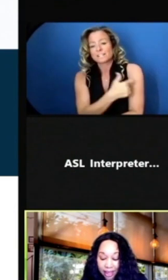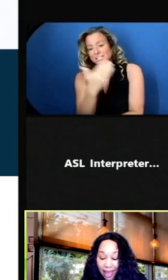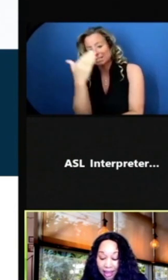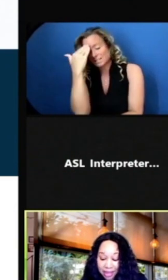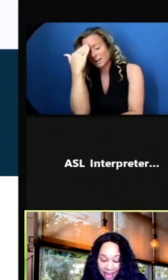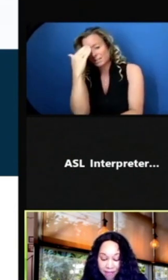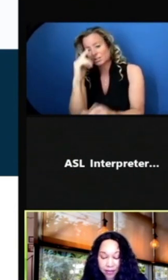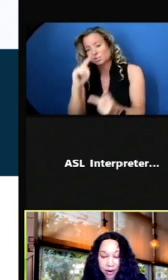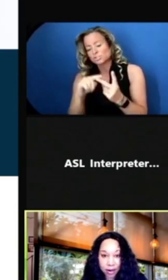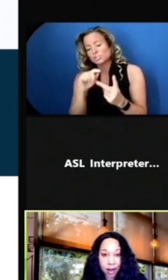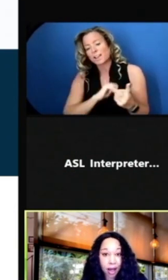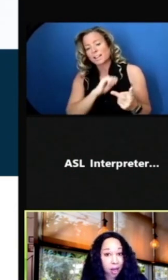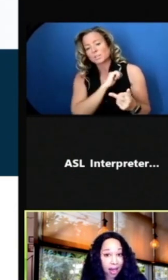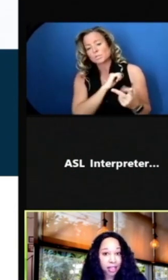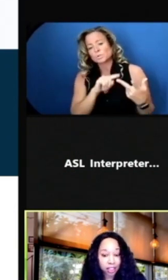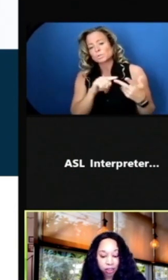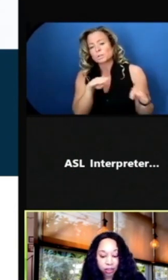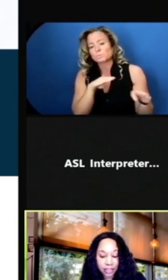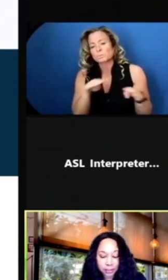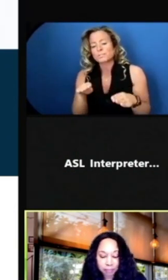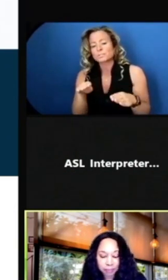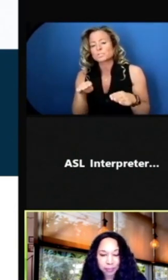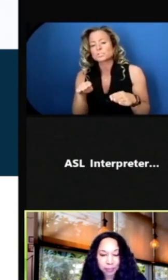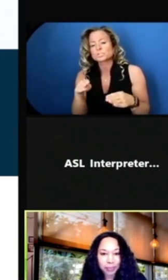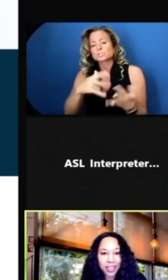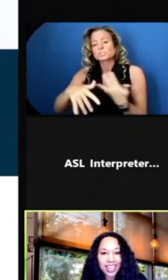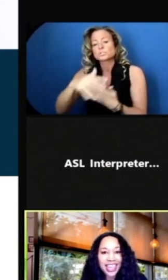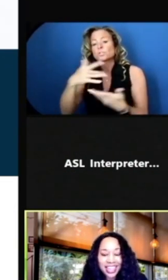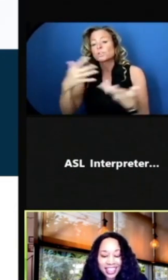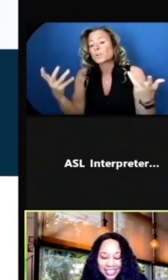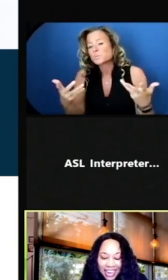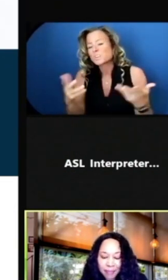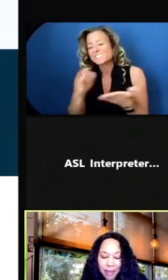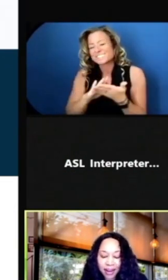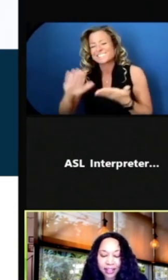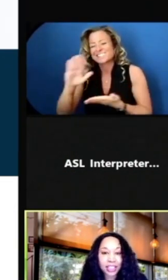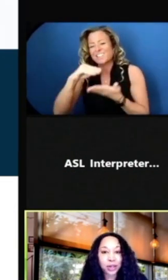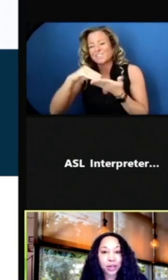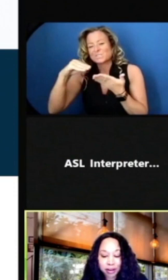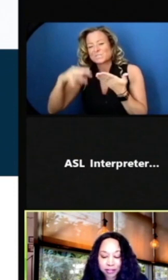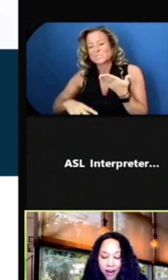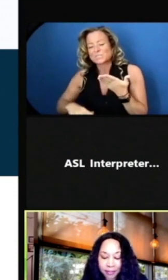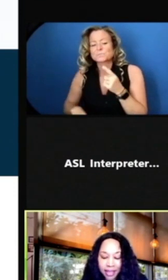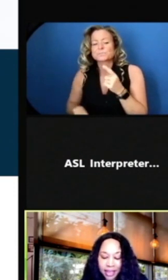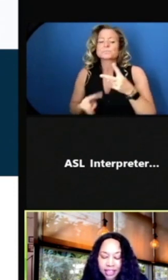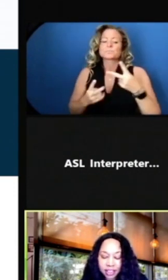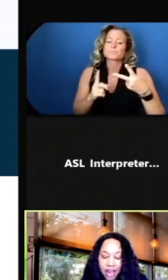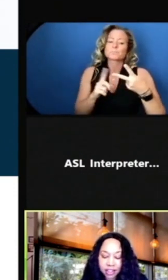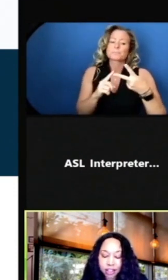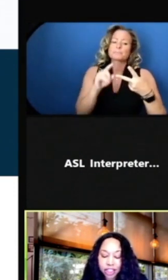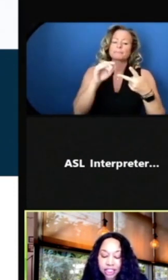attitudes, and behavior among college students. The second panelist you'll hear from is Dr.